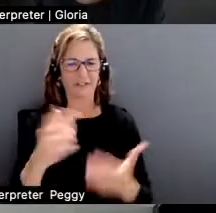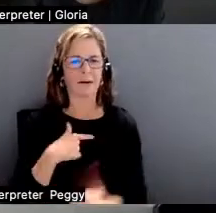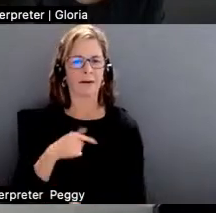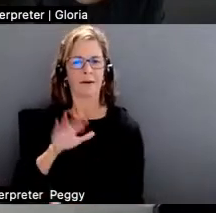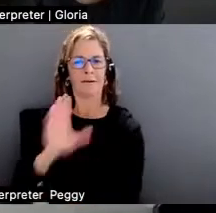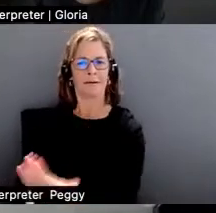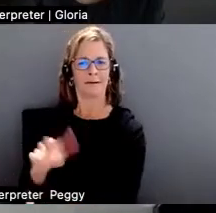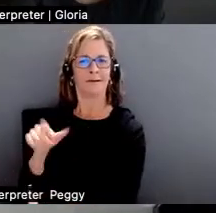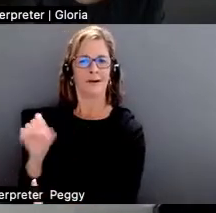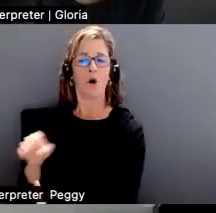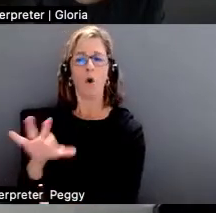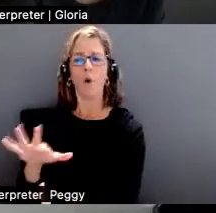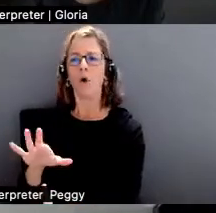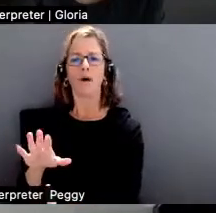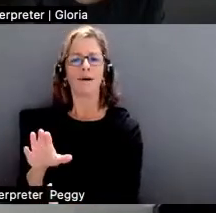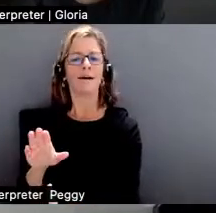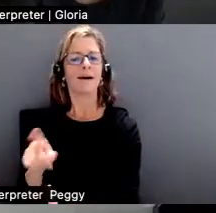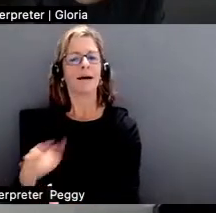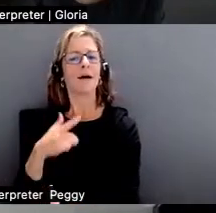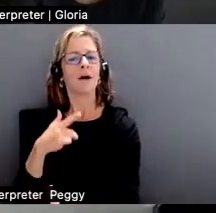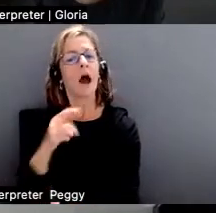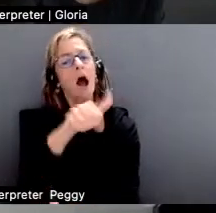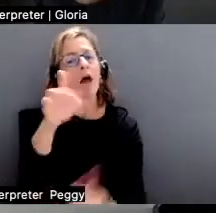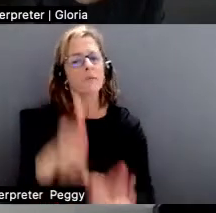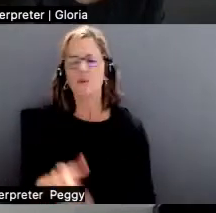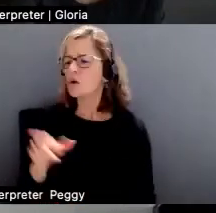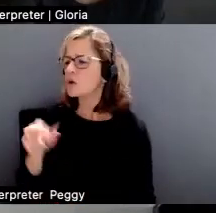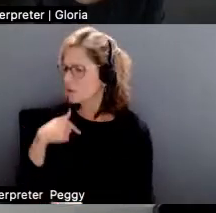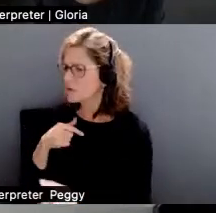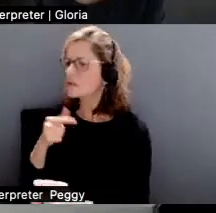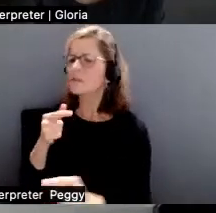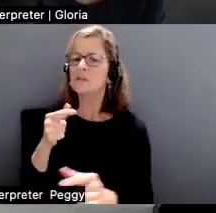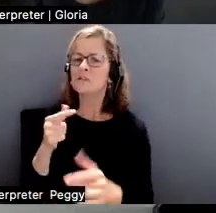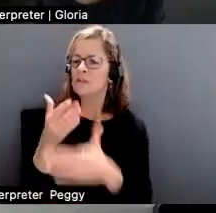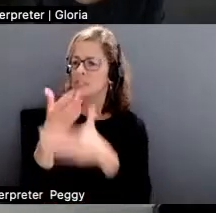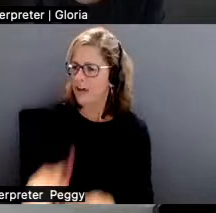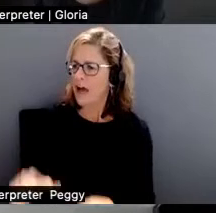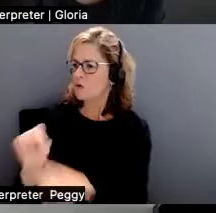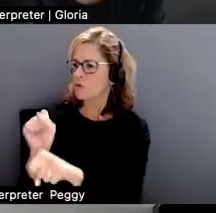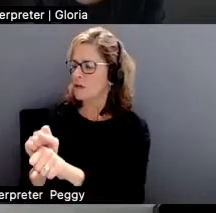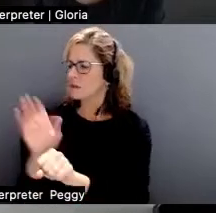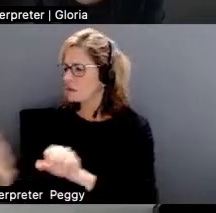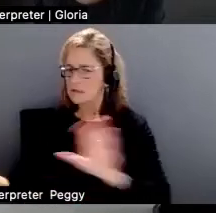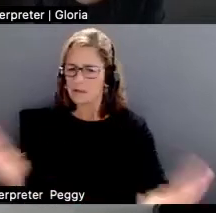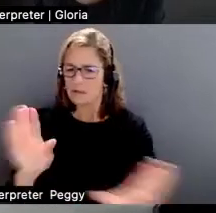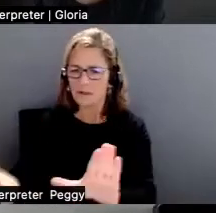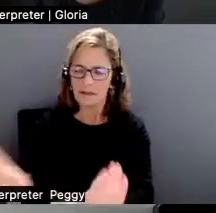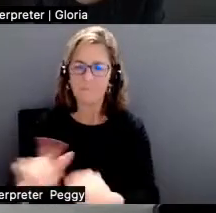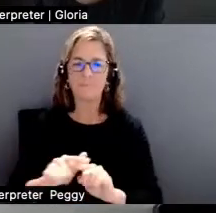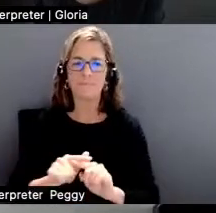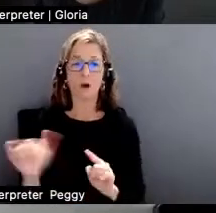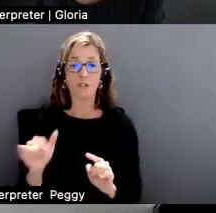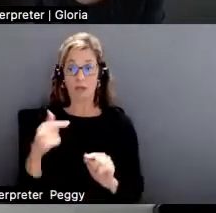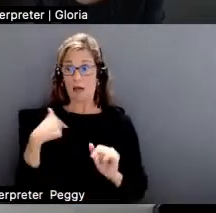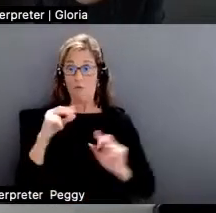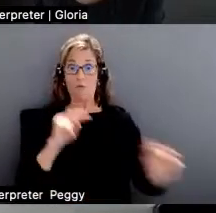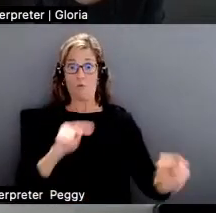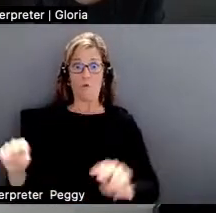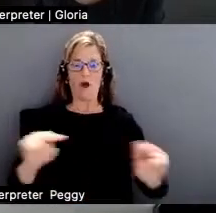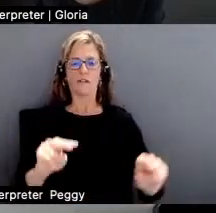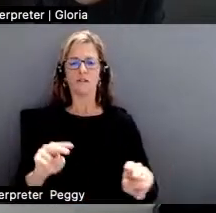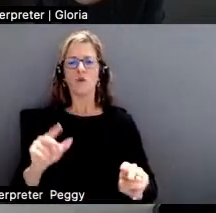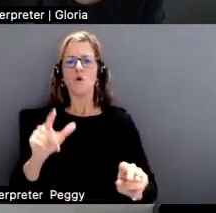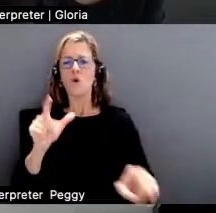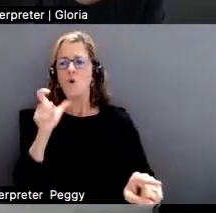than splitting up or sharing tasks. You notice who jumps in to help other players in moments of chaos,